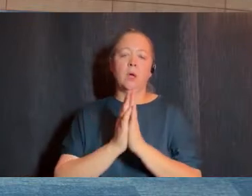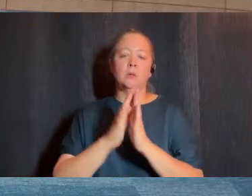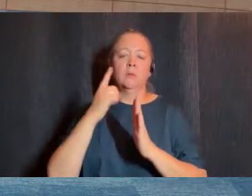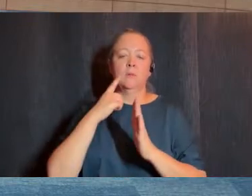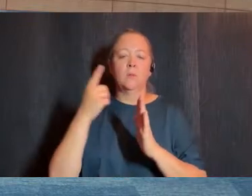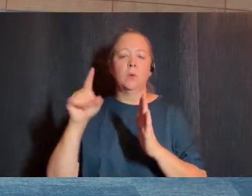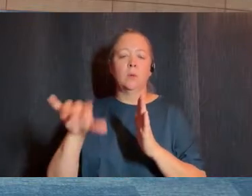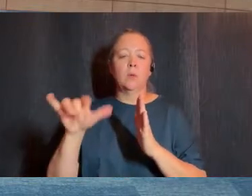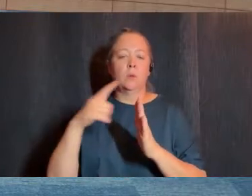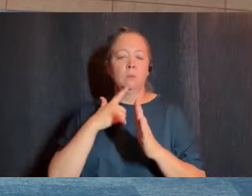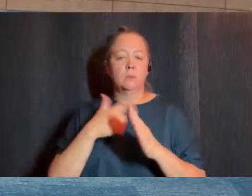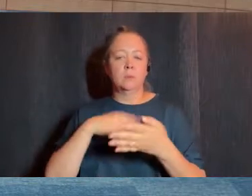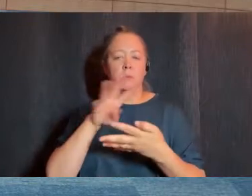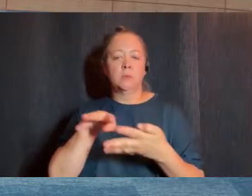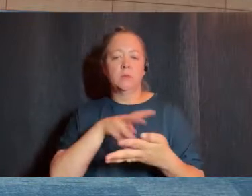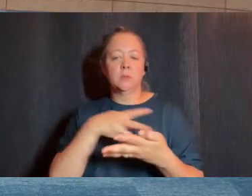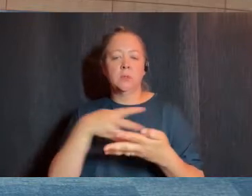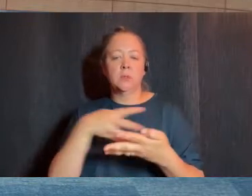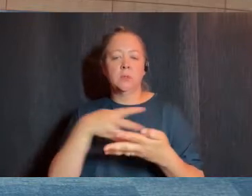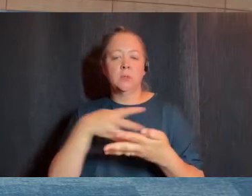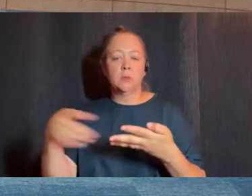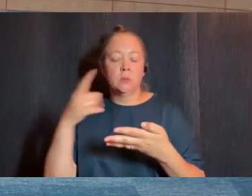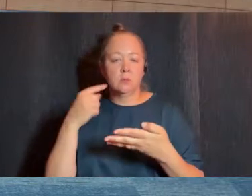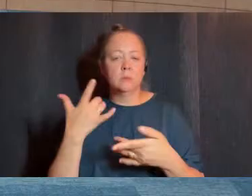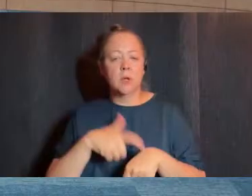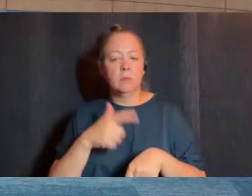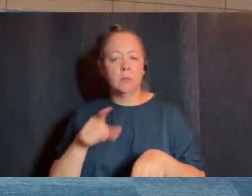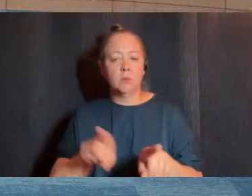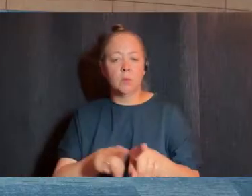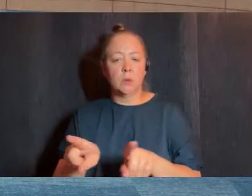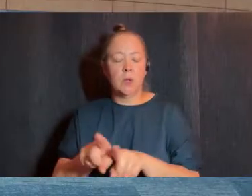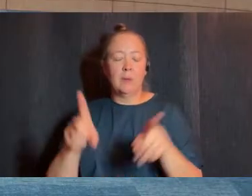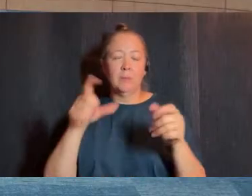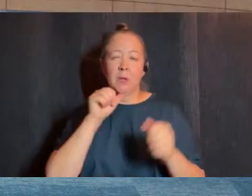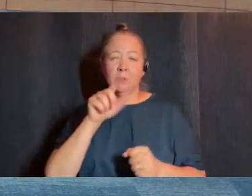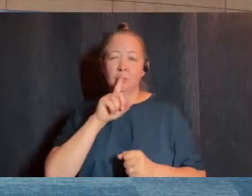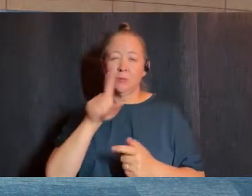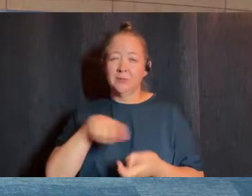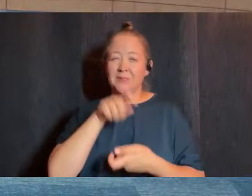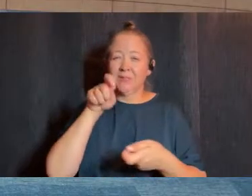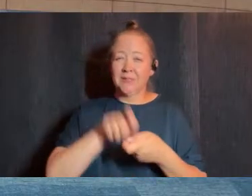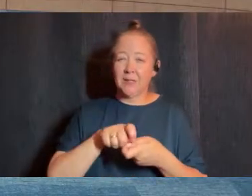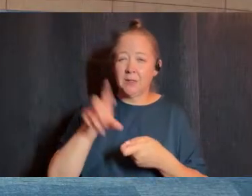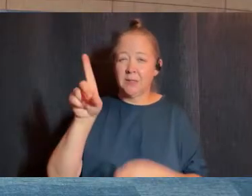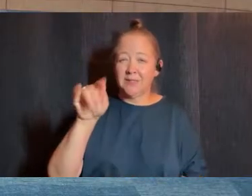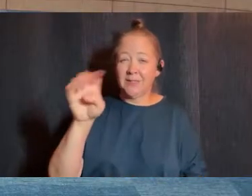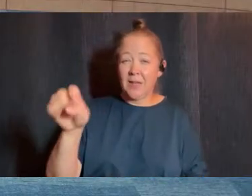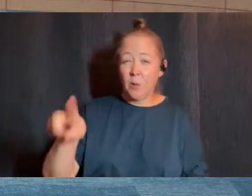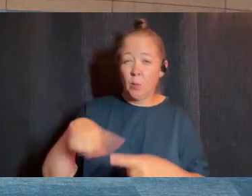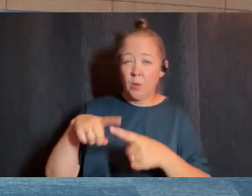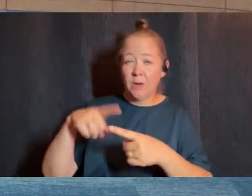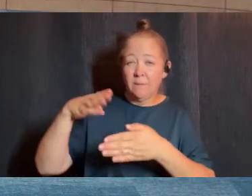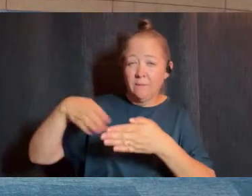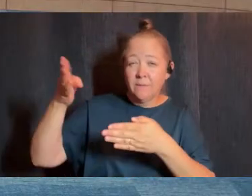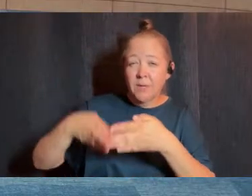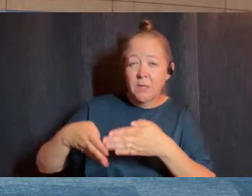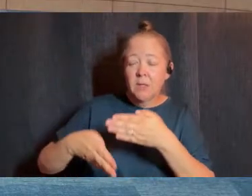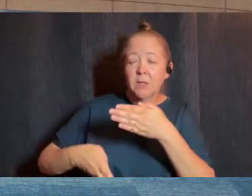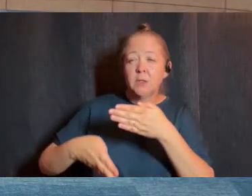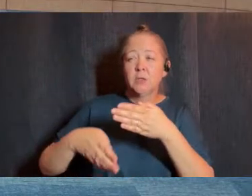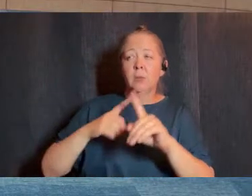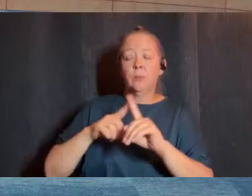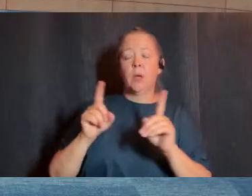will have a updated date, quote date when they will be finished, but it will hopefully give us a